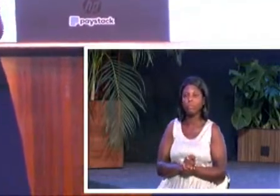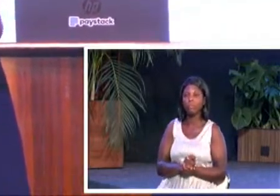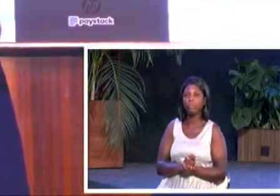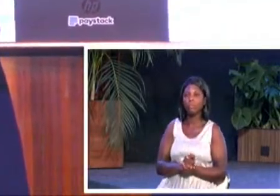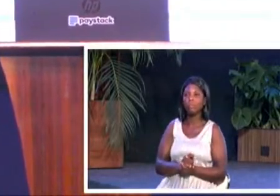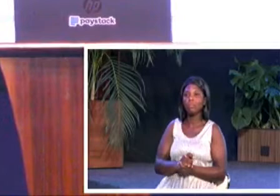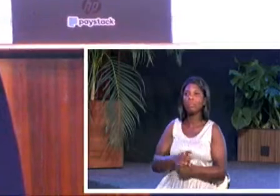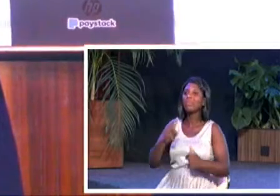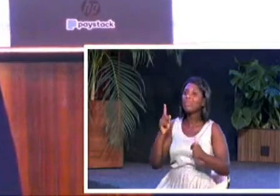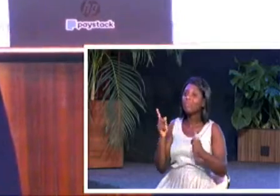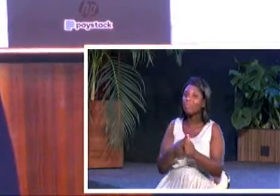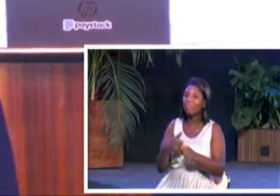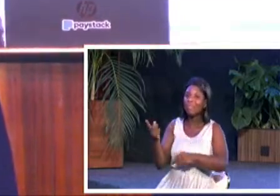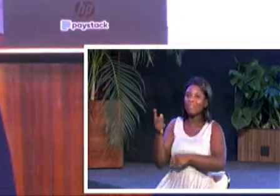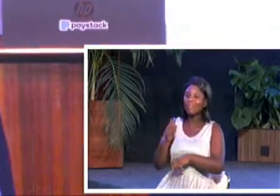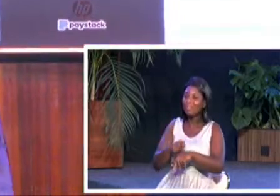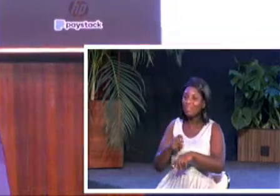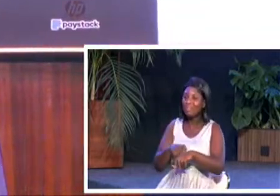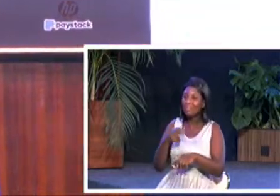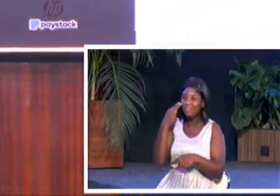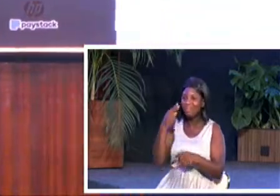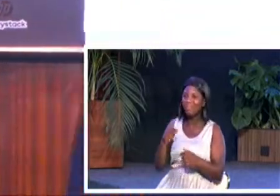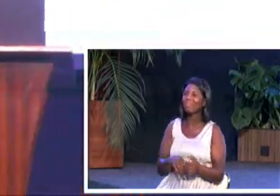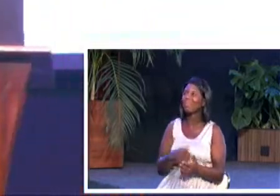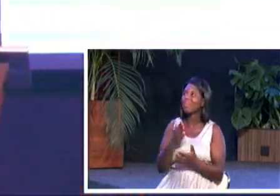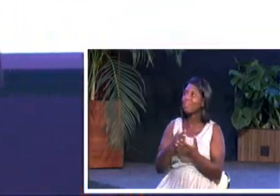seeing a documentary on myself.